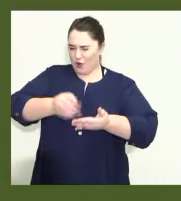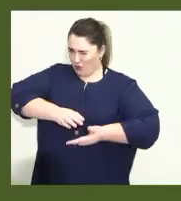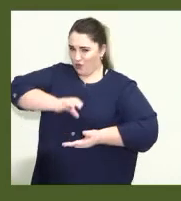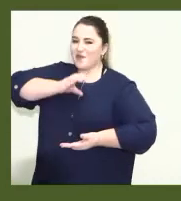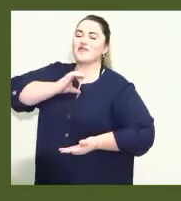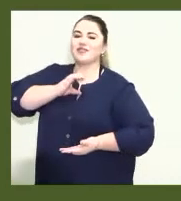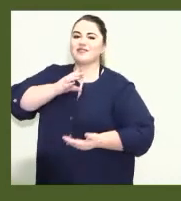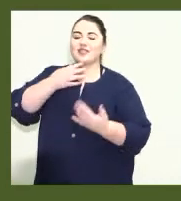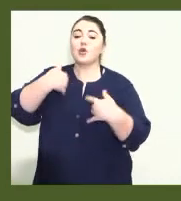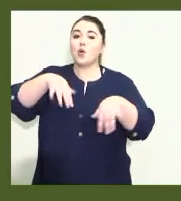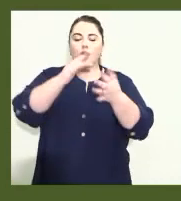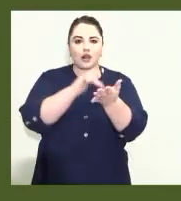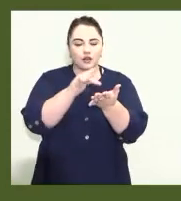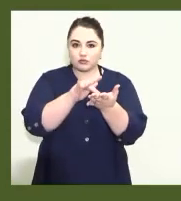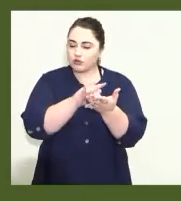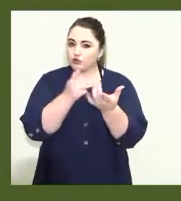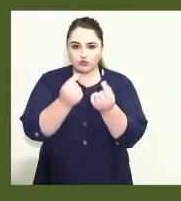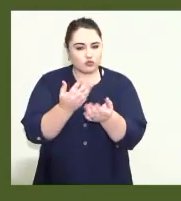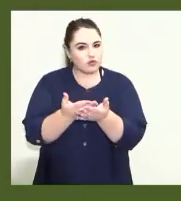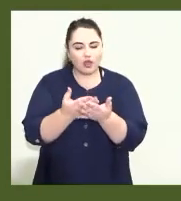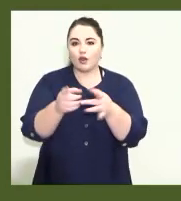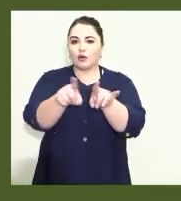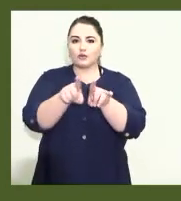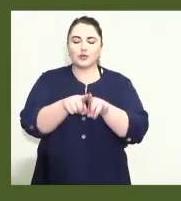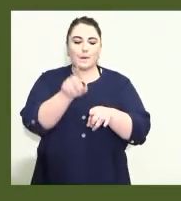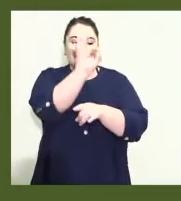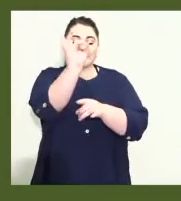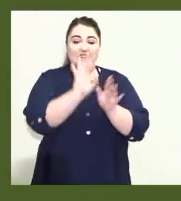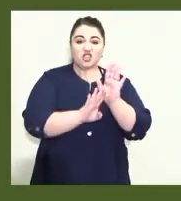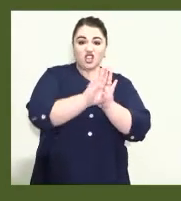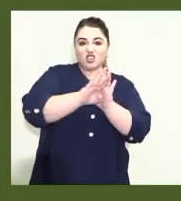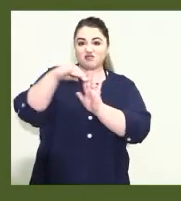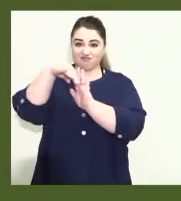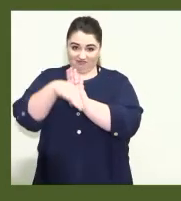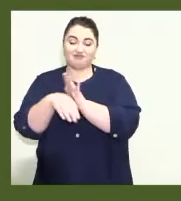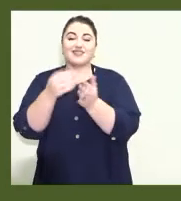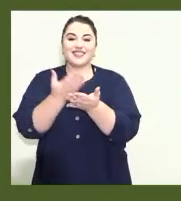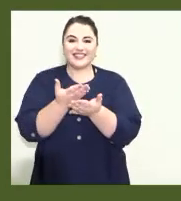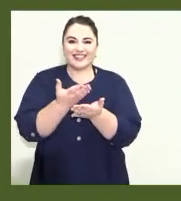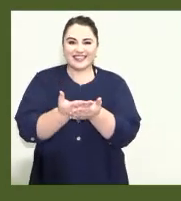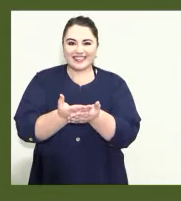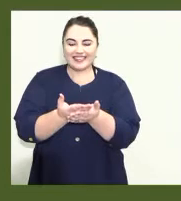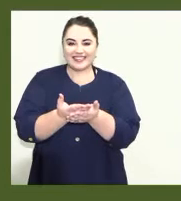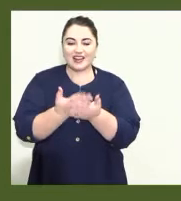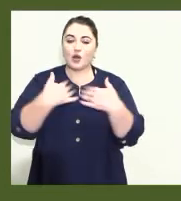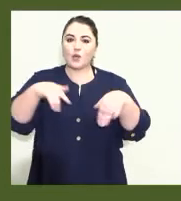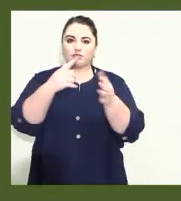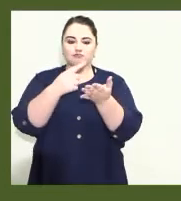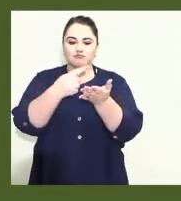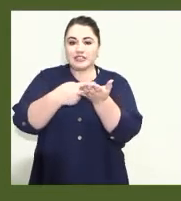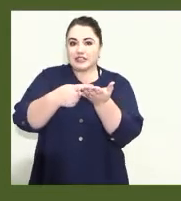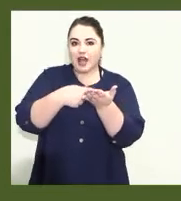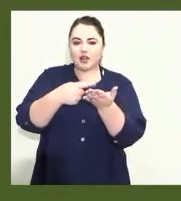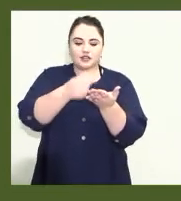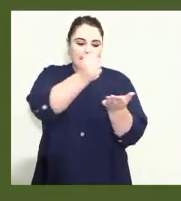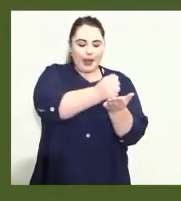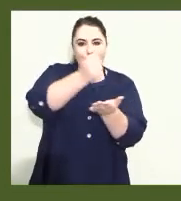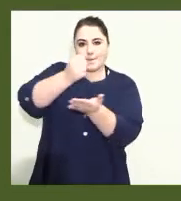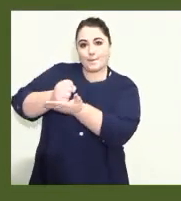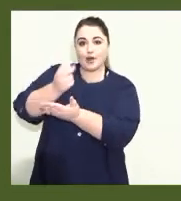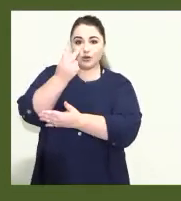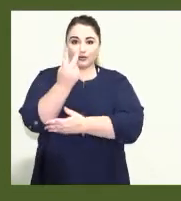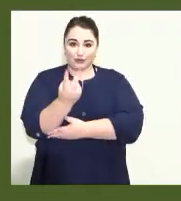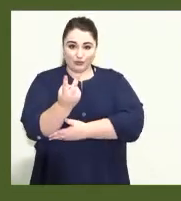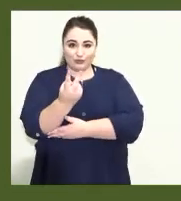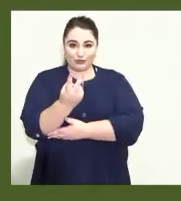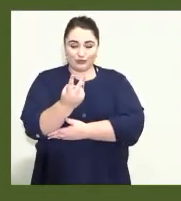in you. You can do calculations as we describe percentage increase and decrease. We've spoken about the two stamps that you need on